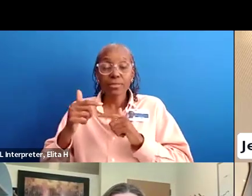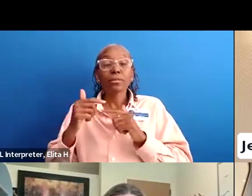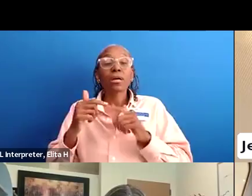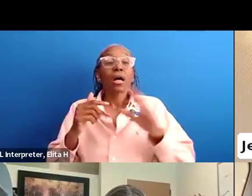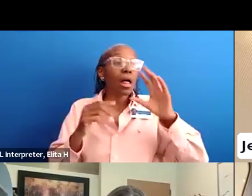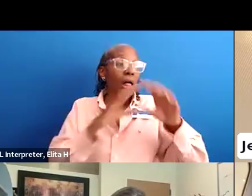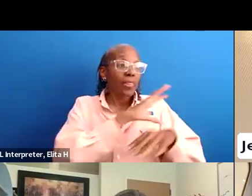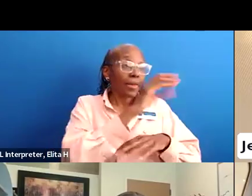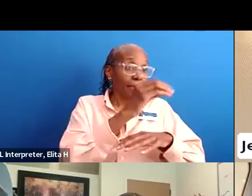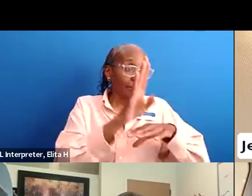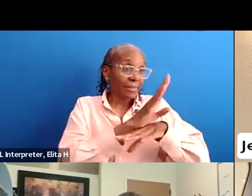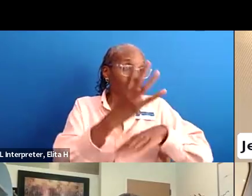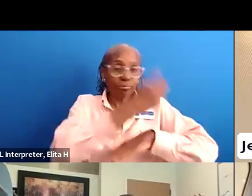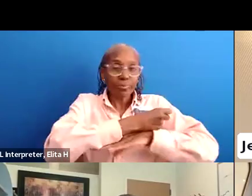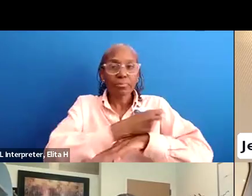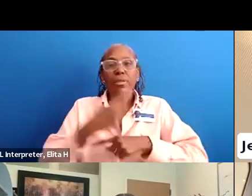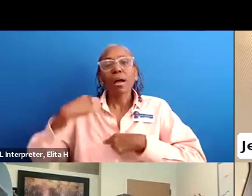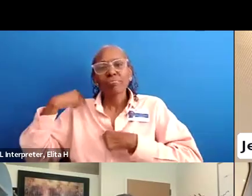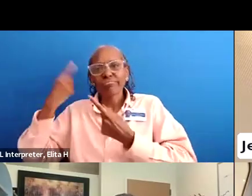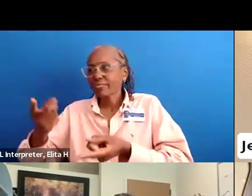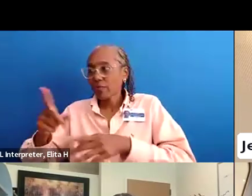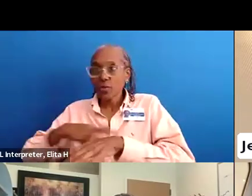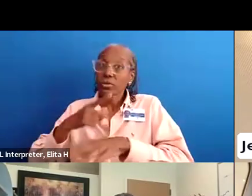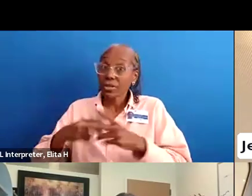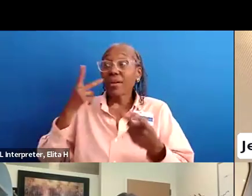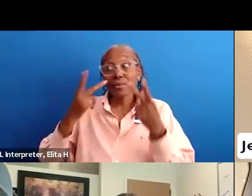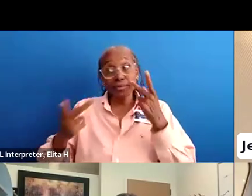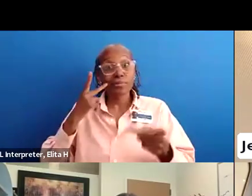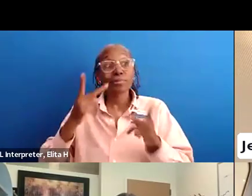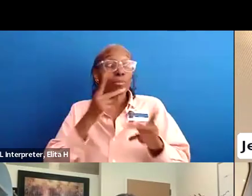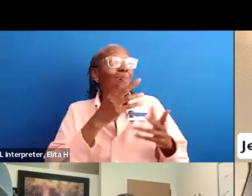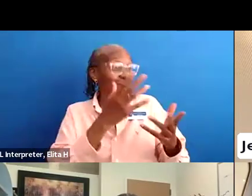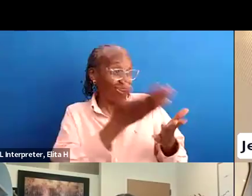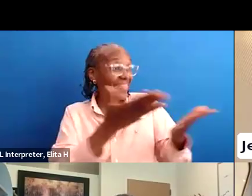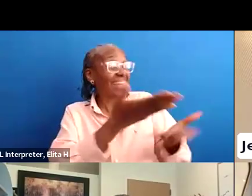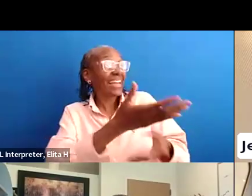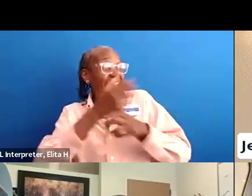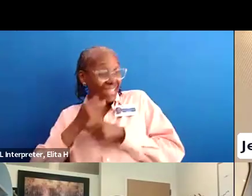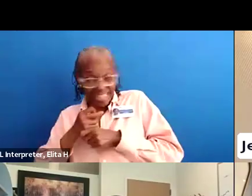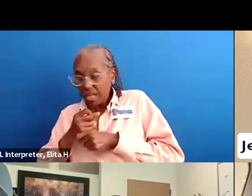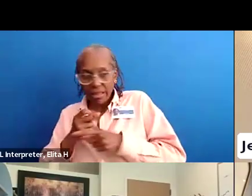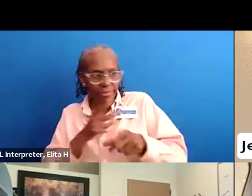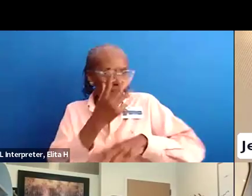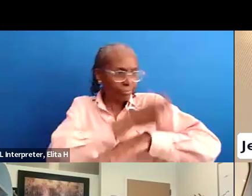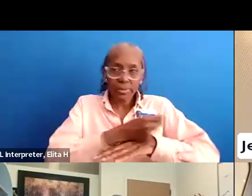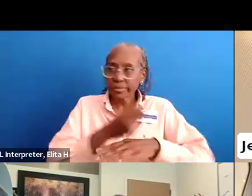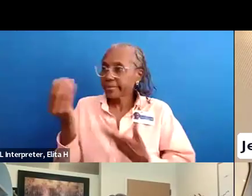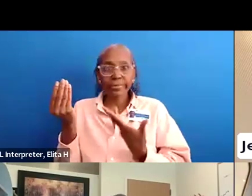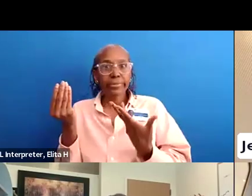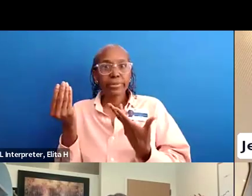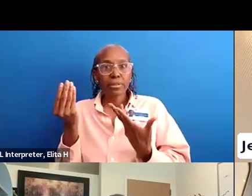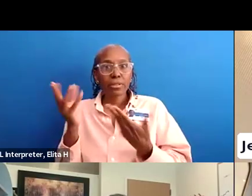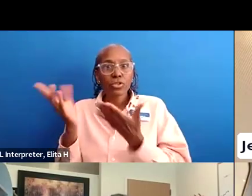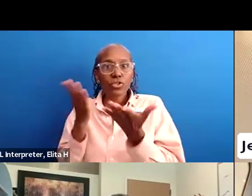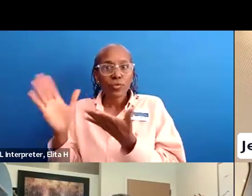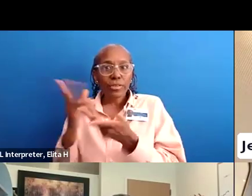company goes out of business. Because I've been around a long time and I've seen people who've gotten things and it goes out of business and there's nobody to service their